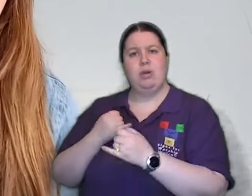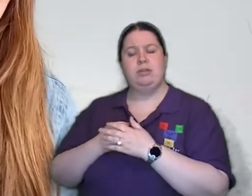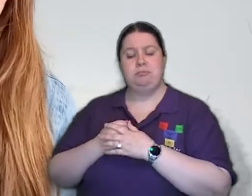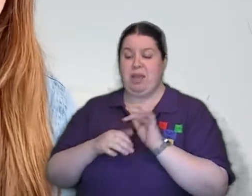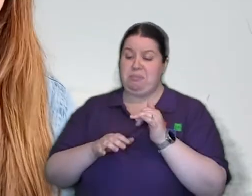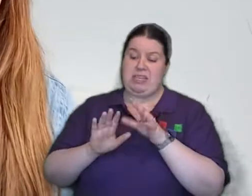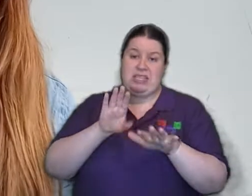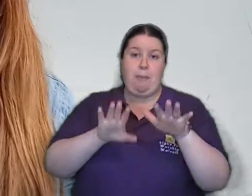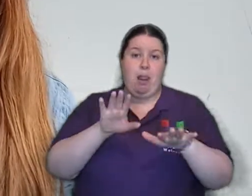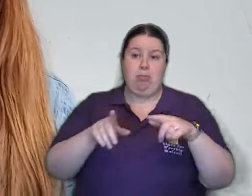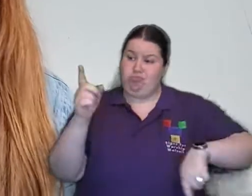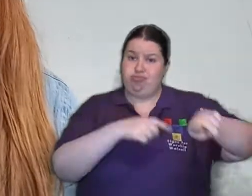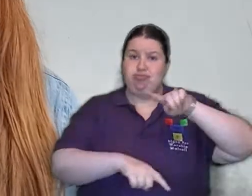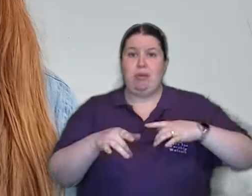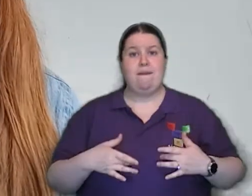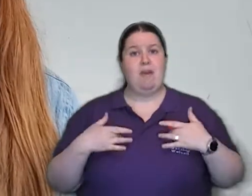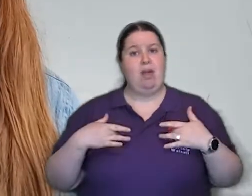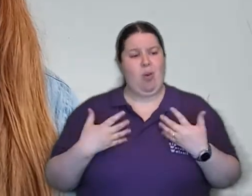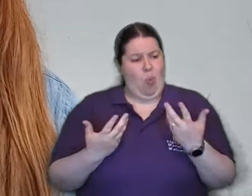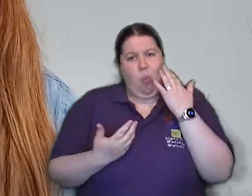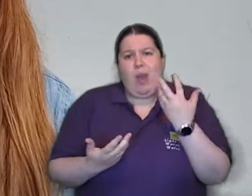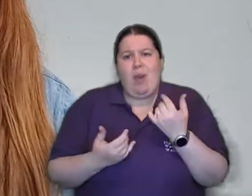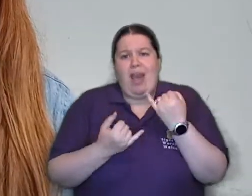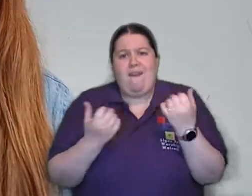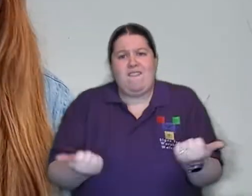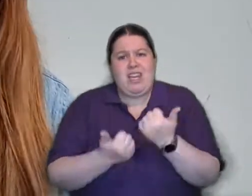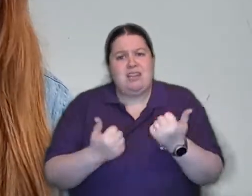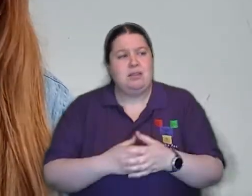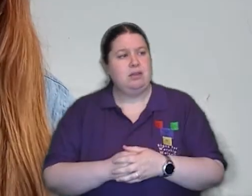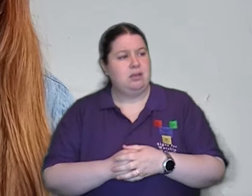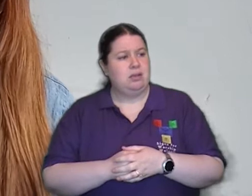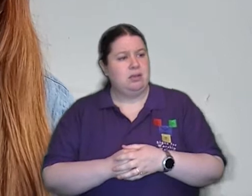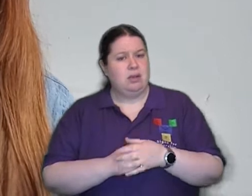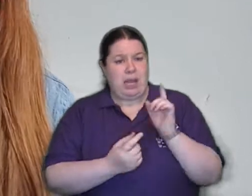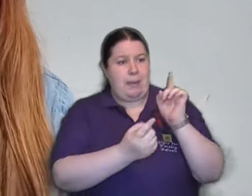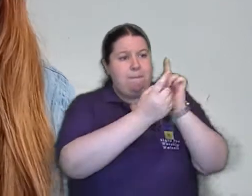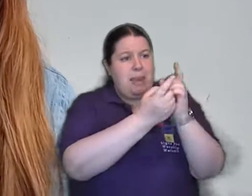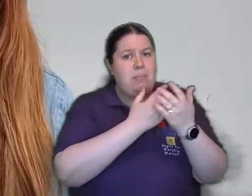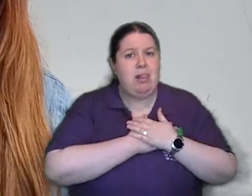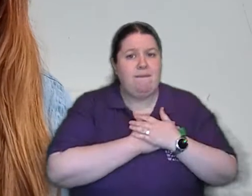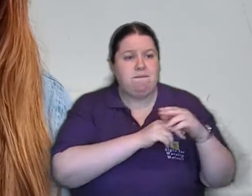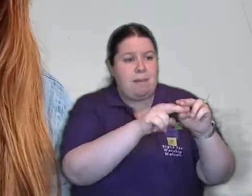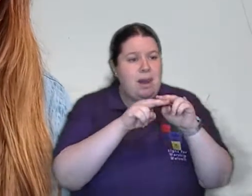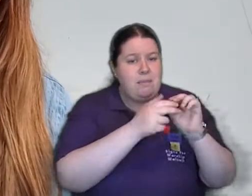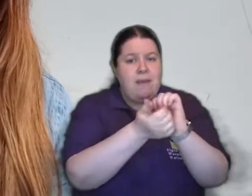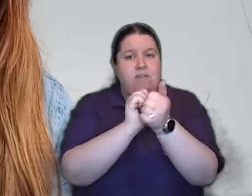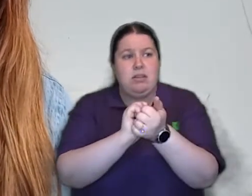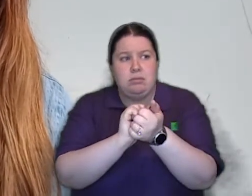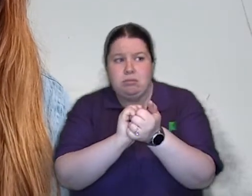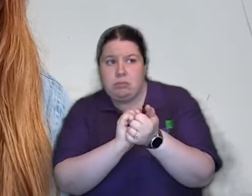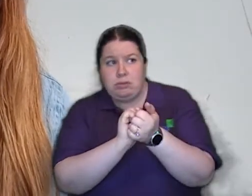though more extreme, may echo our feelings. When will this end? When will I be able to see loved ones